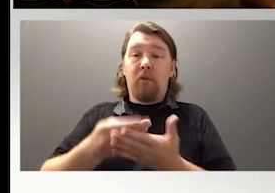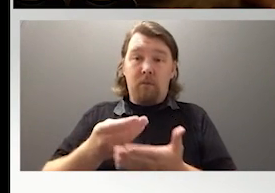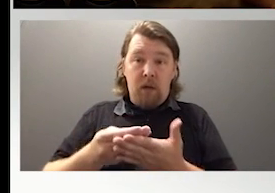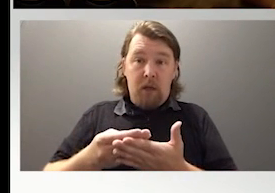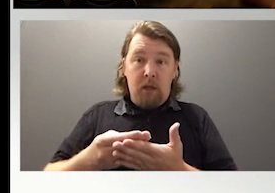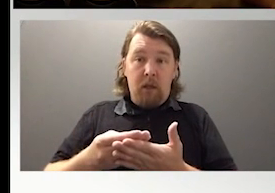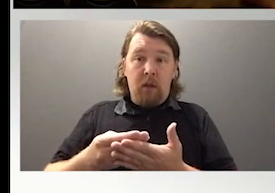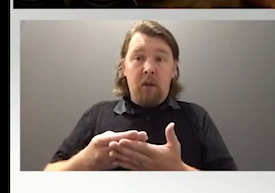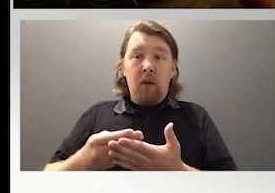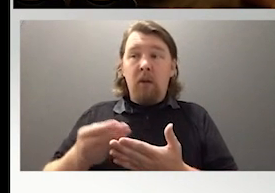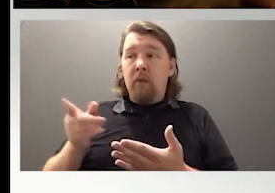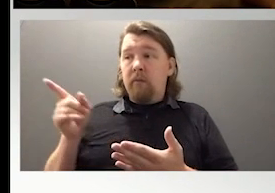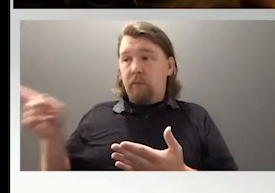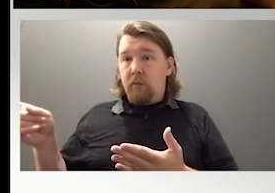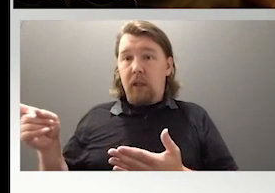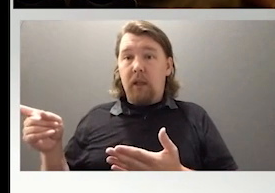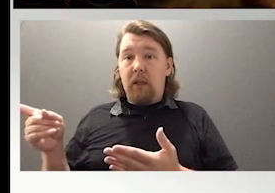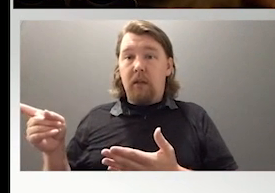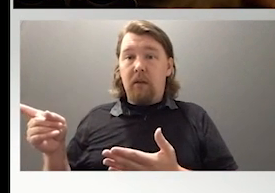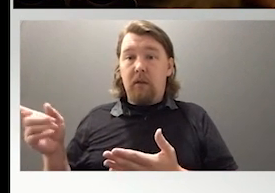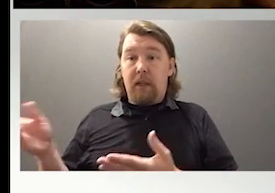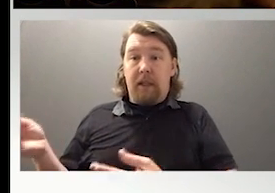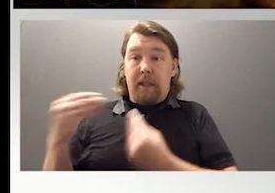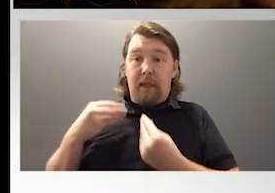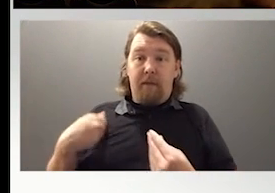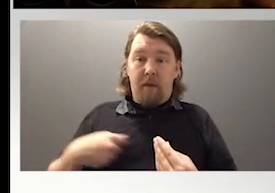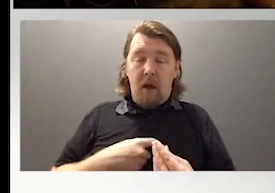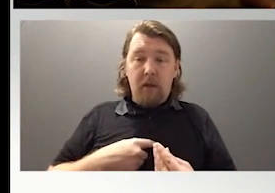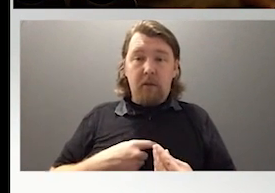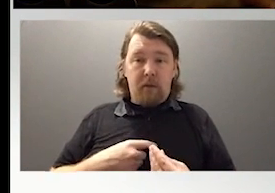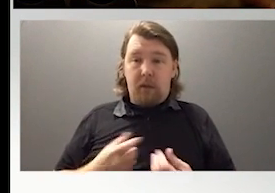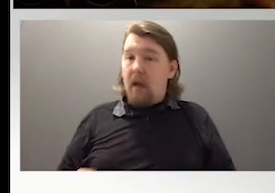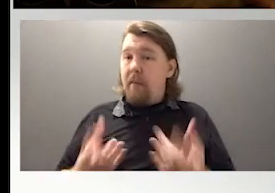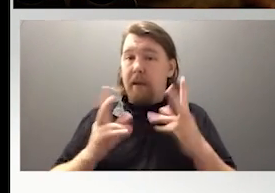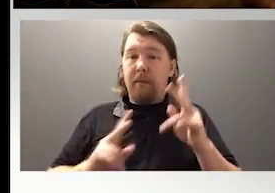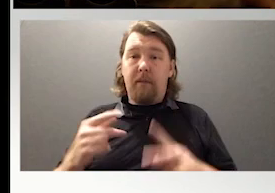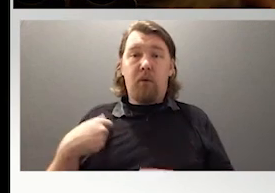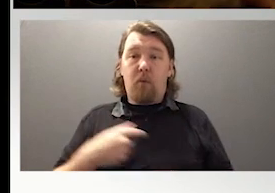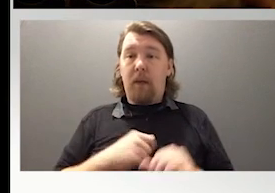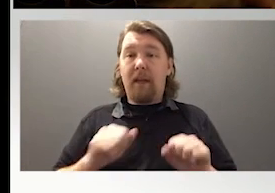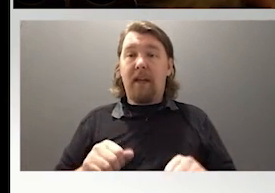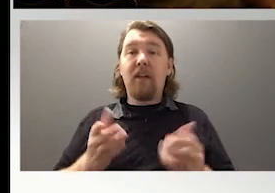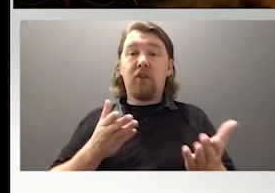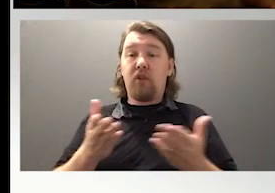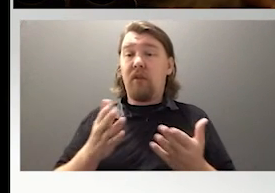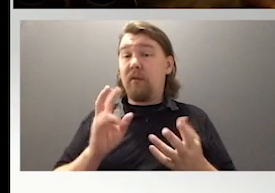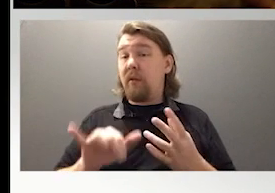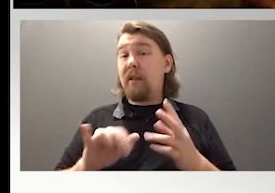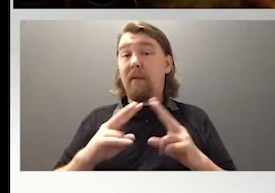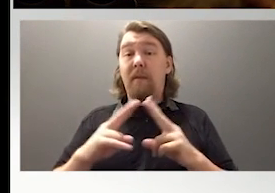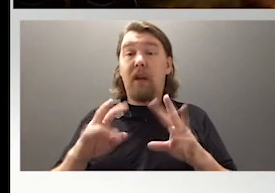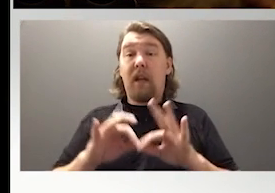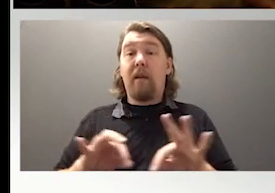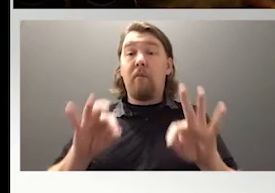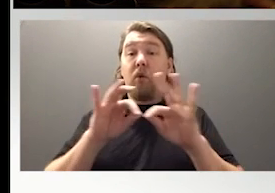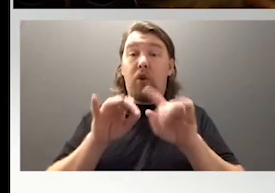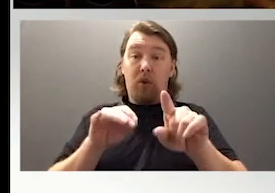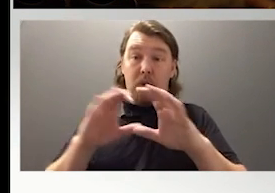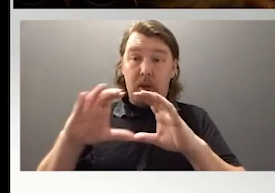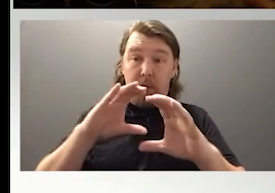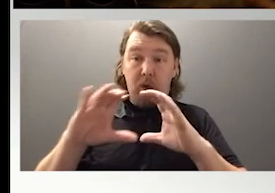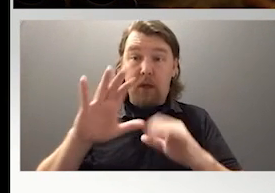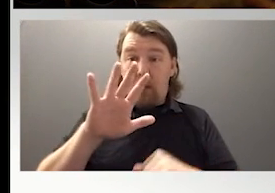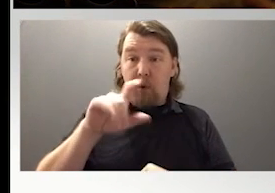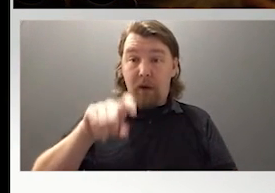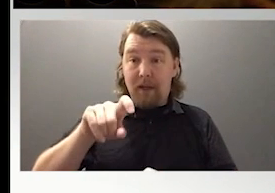is appropriated is the amount of people we can serve, basically. So that's really important for you to communicate your needs